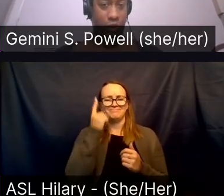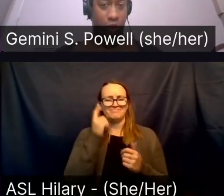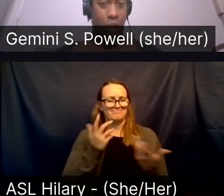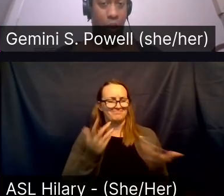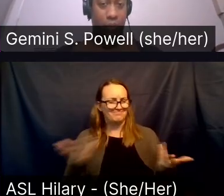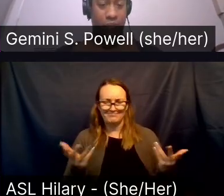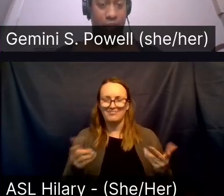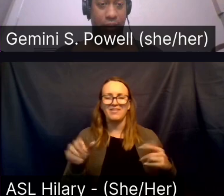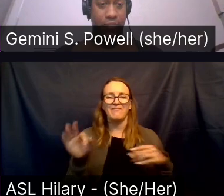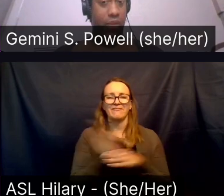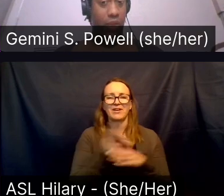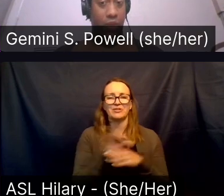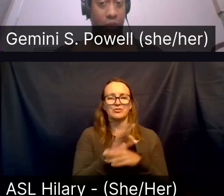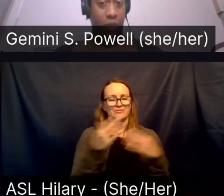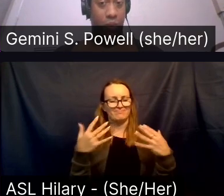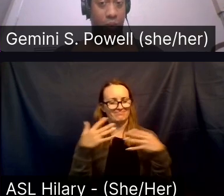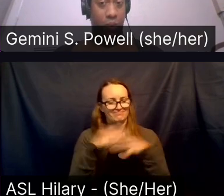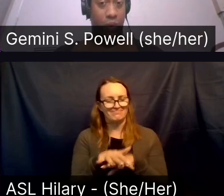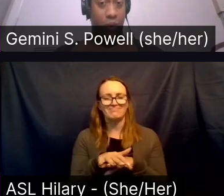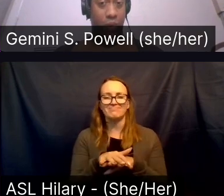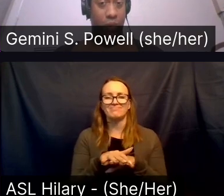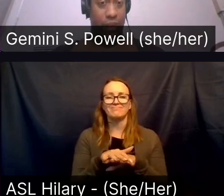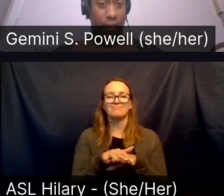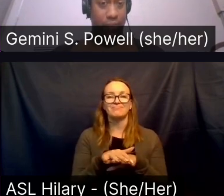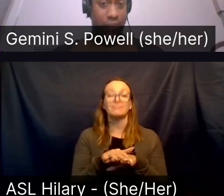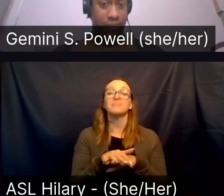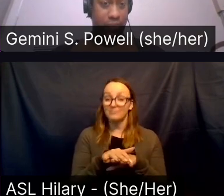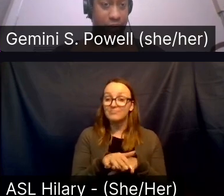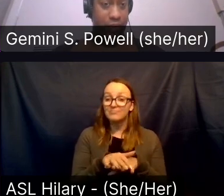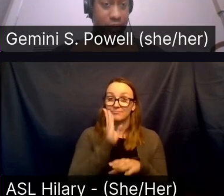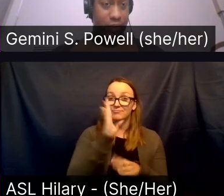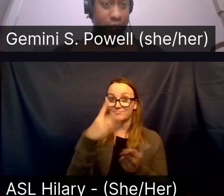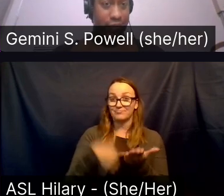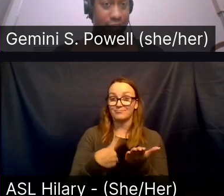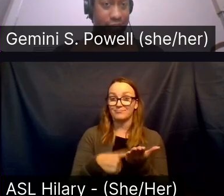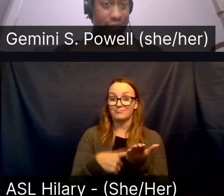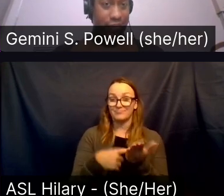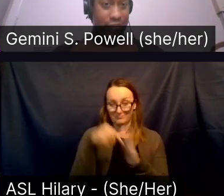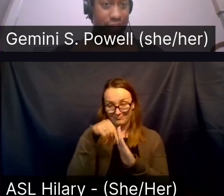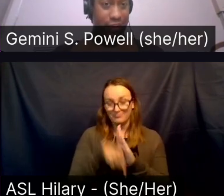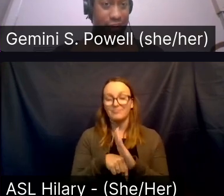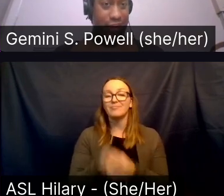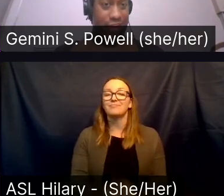function cooperatively? We're going to walk through that.